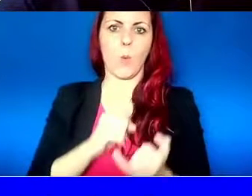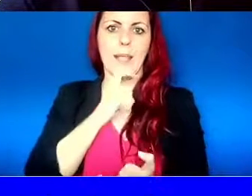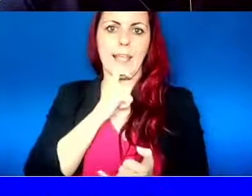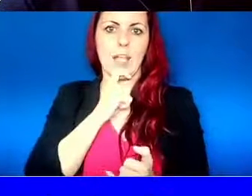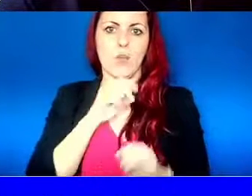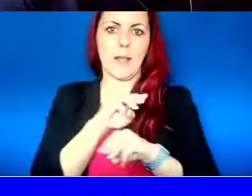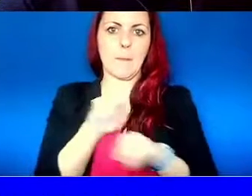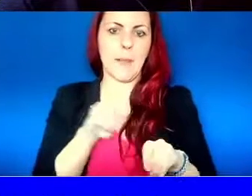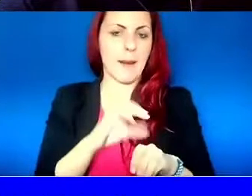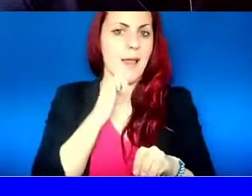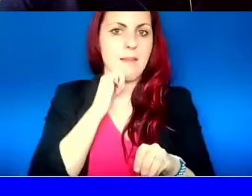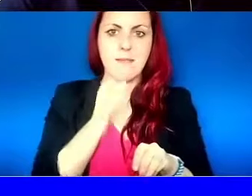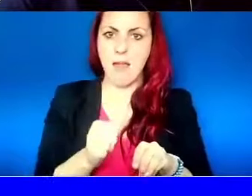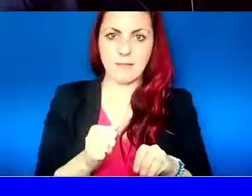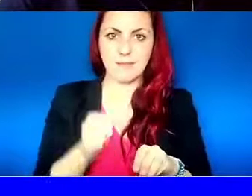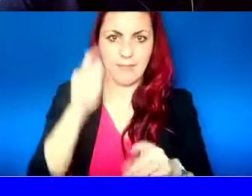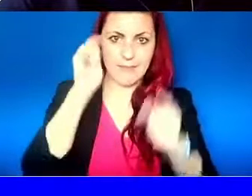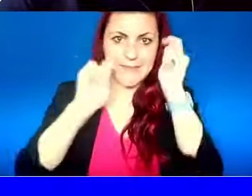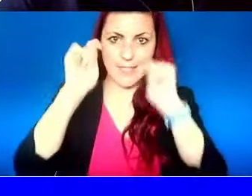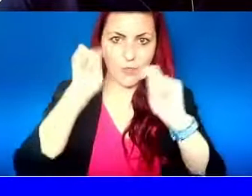designed with deaf people in mind.